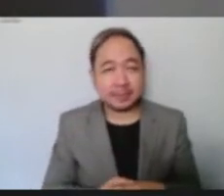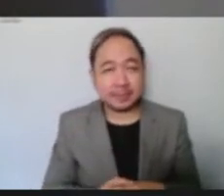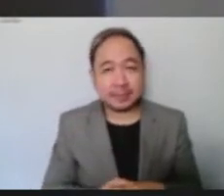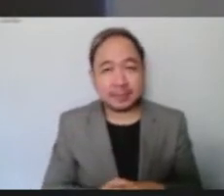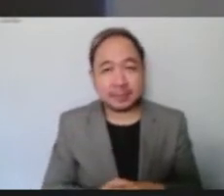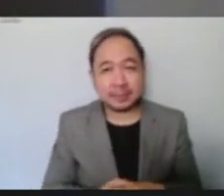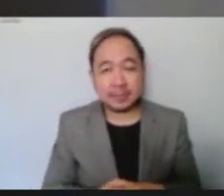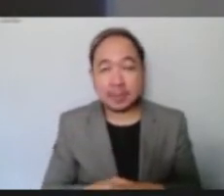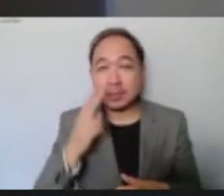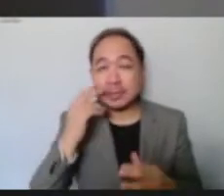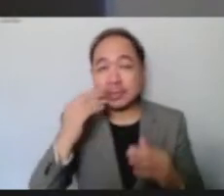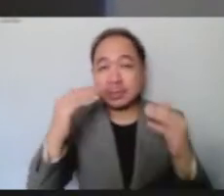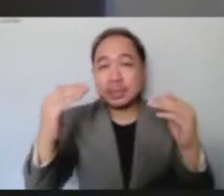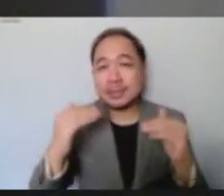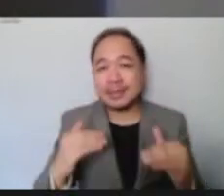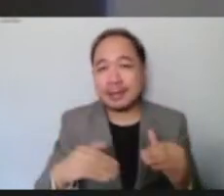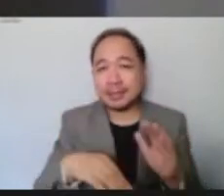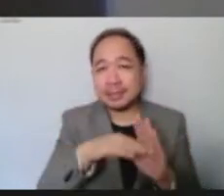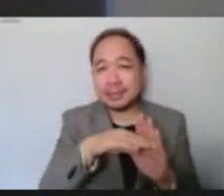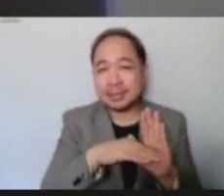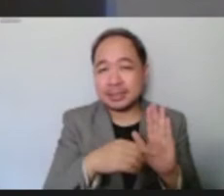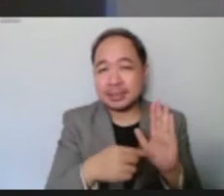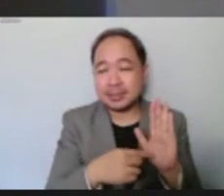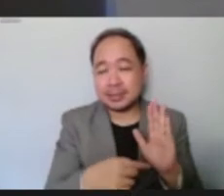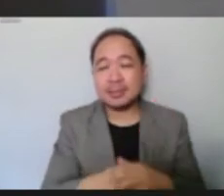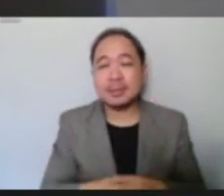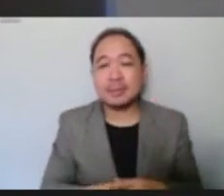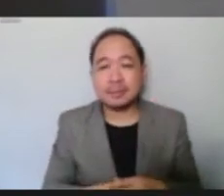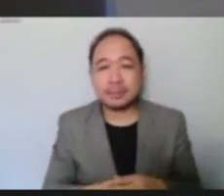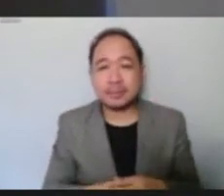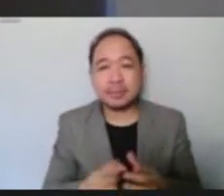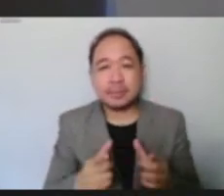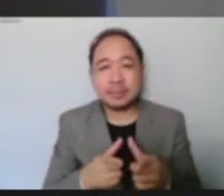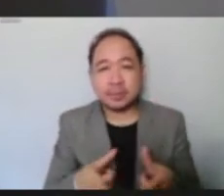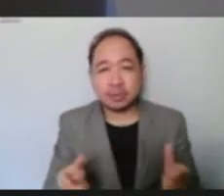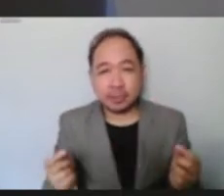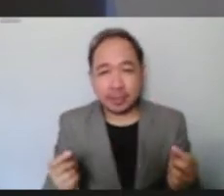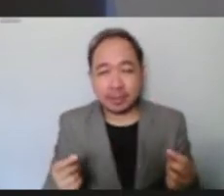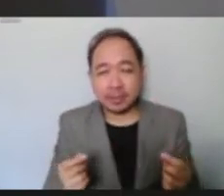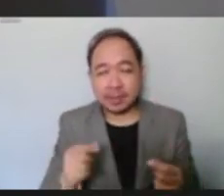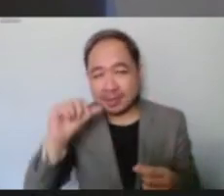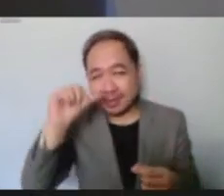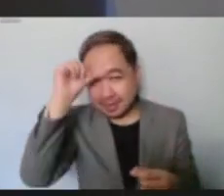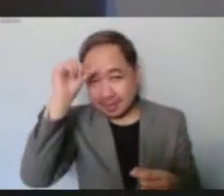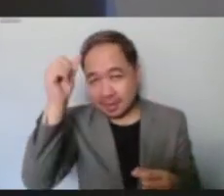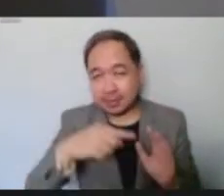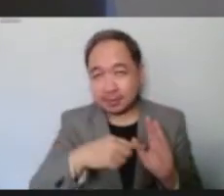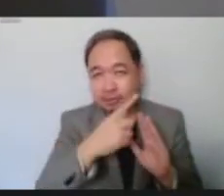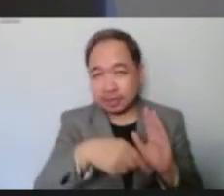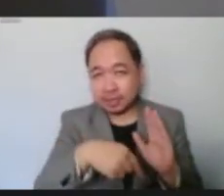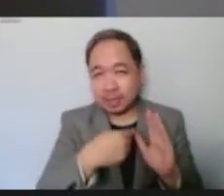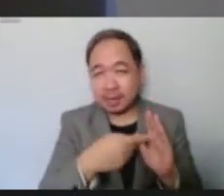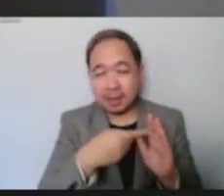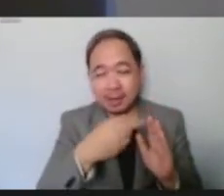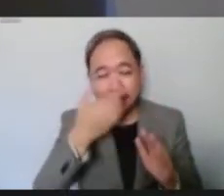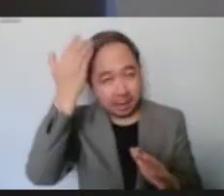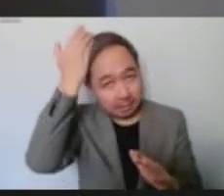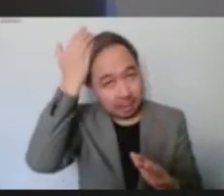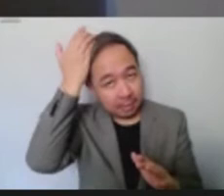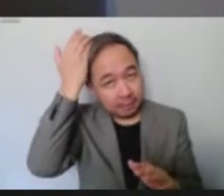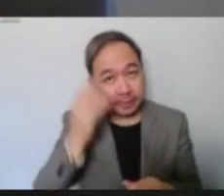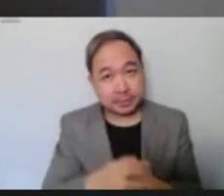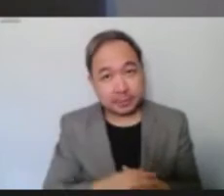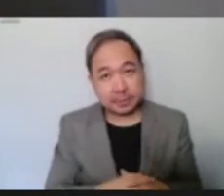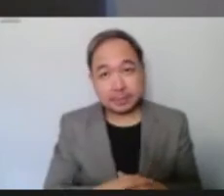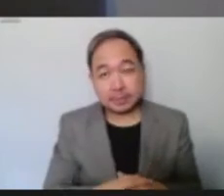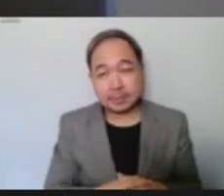on my list of requests I have Japan India Sri Lanka and the Maldives so I